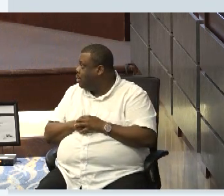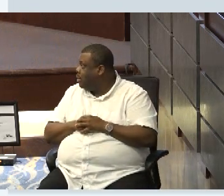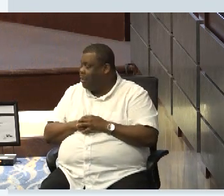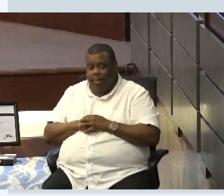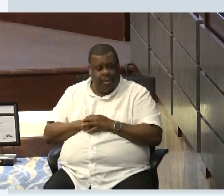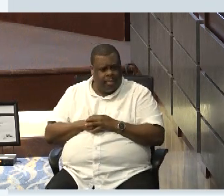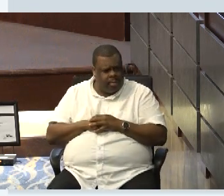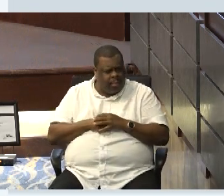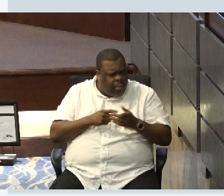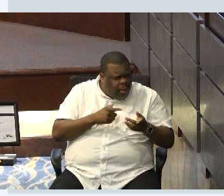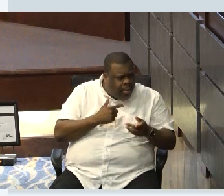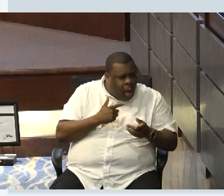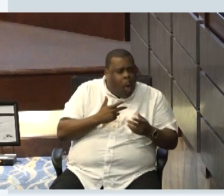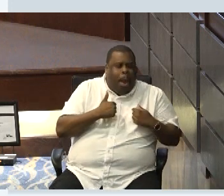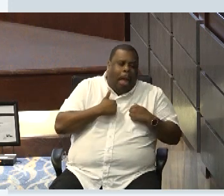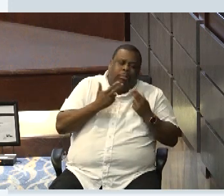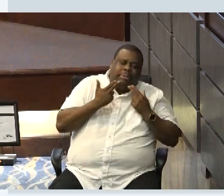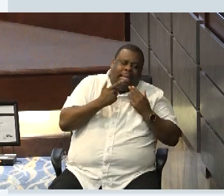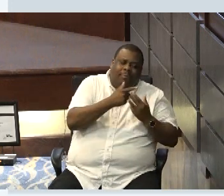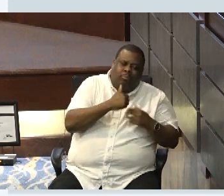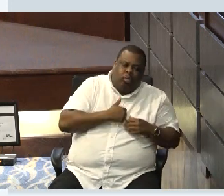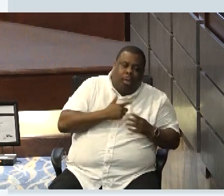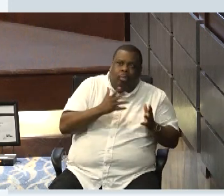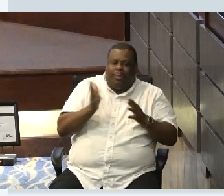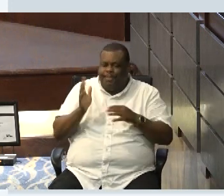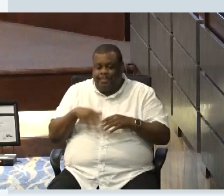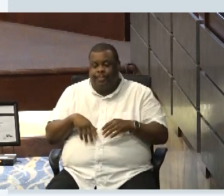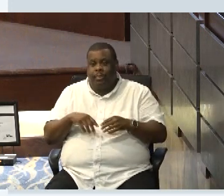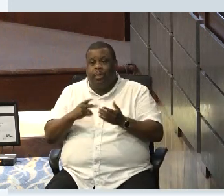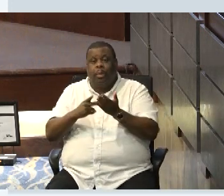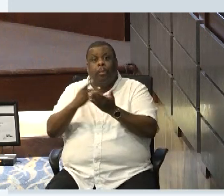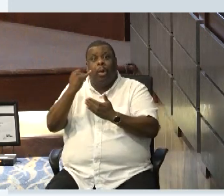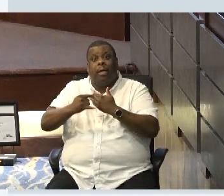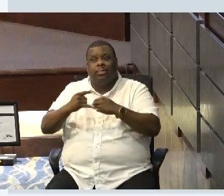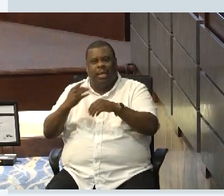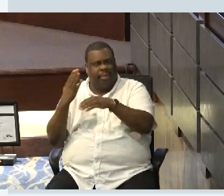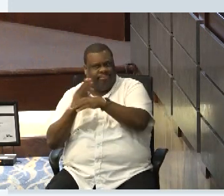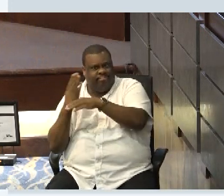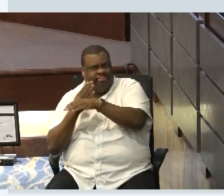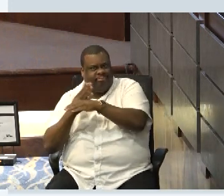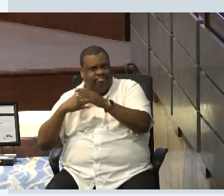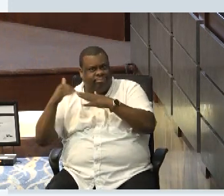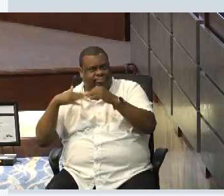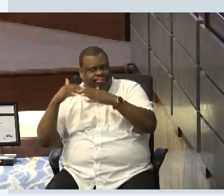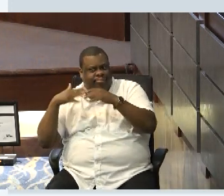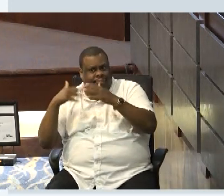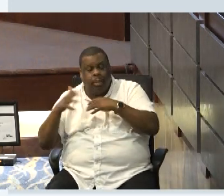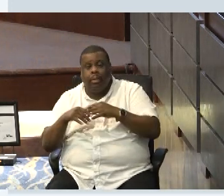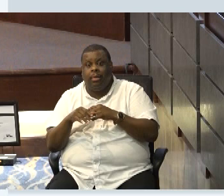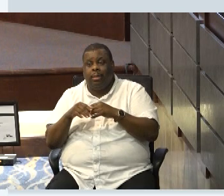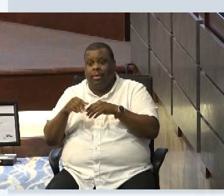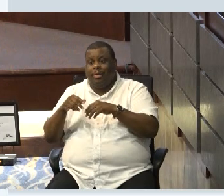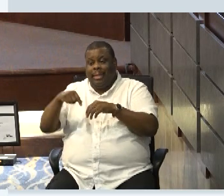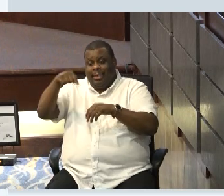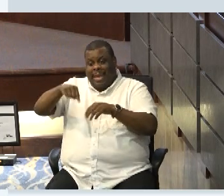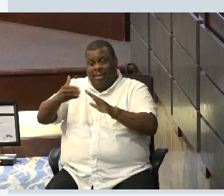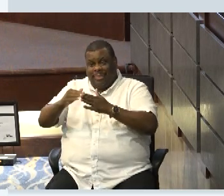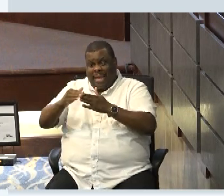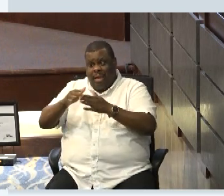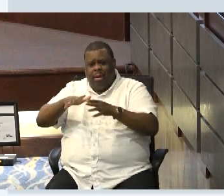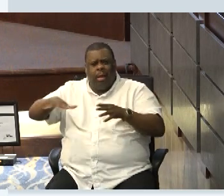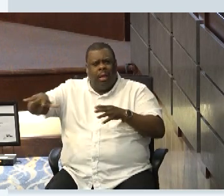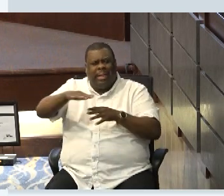I'm sorry. So our project area, we are now hovering over 60 acres downtown with